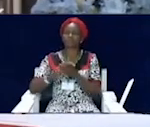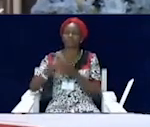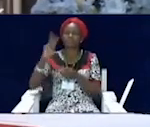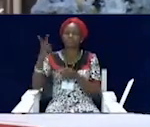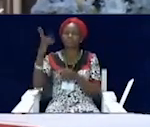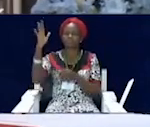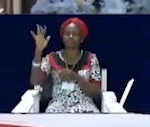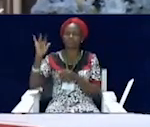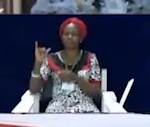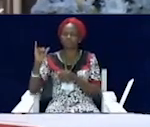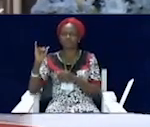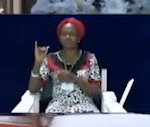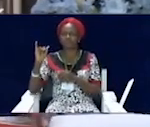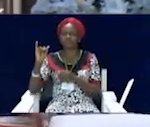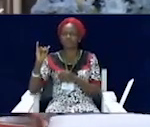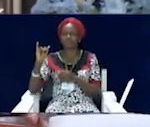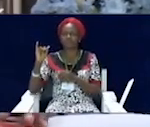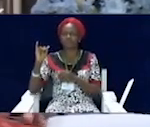Secondly,